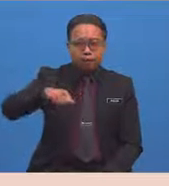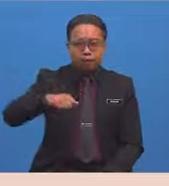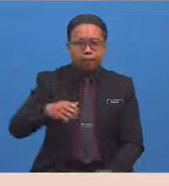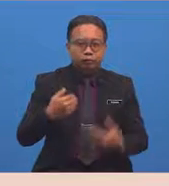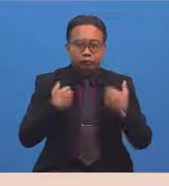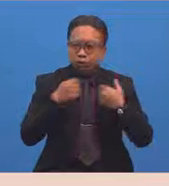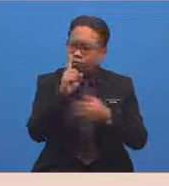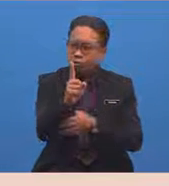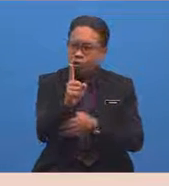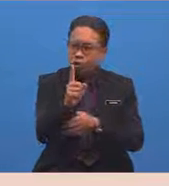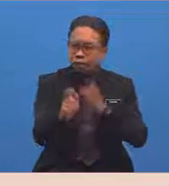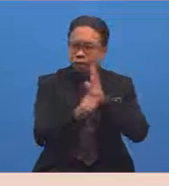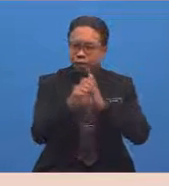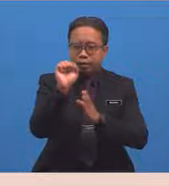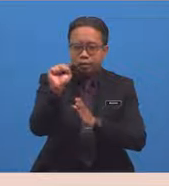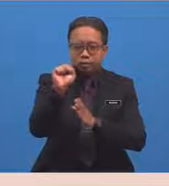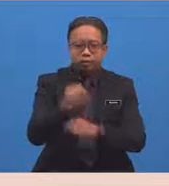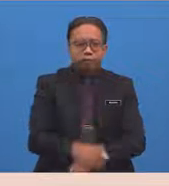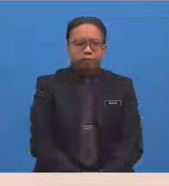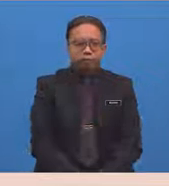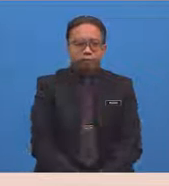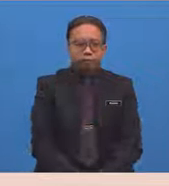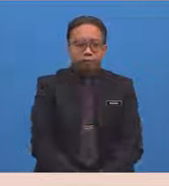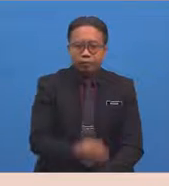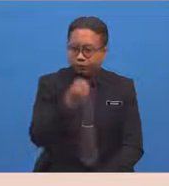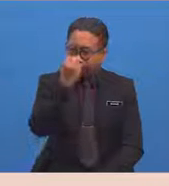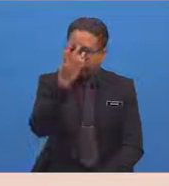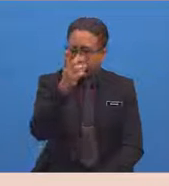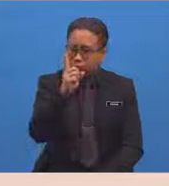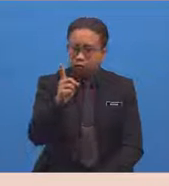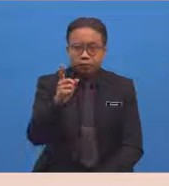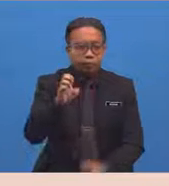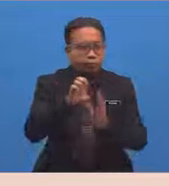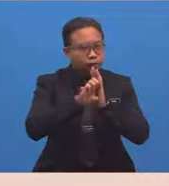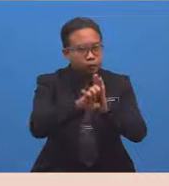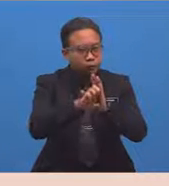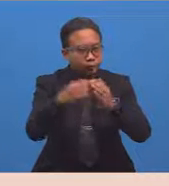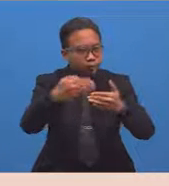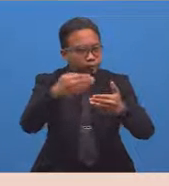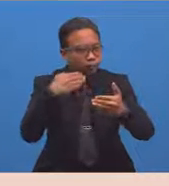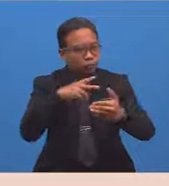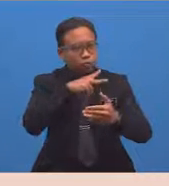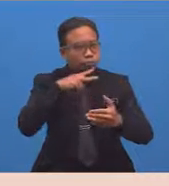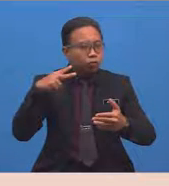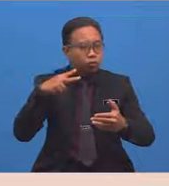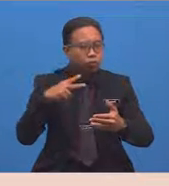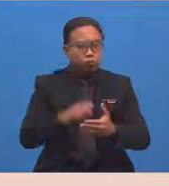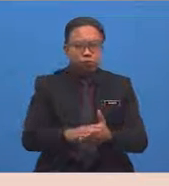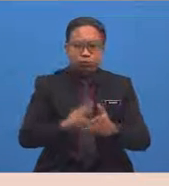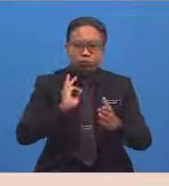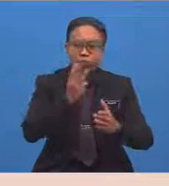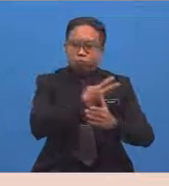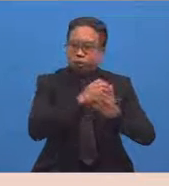singular, we add S. Just like the other 2 examples before, on the verb ring, which shows